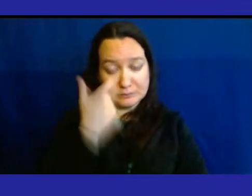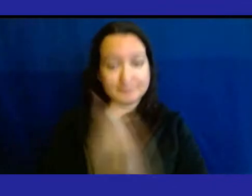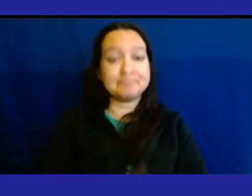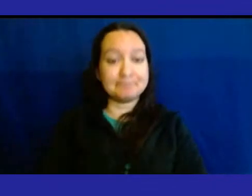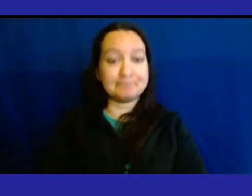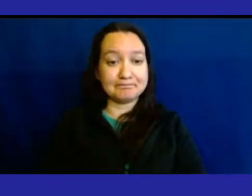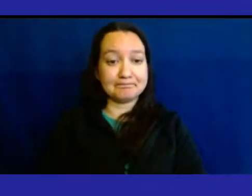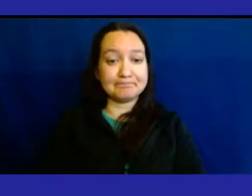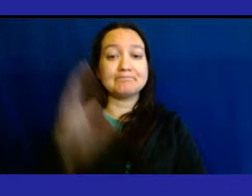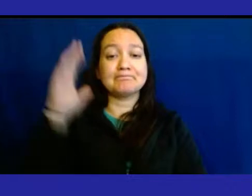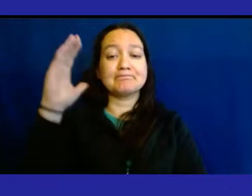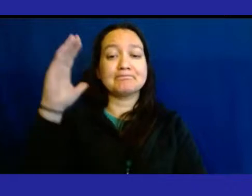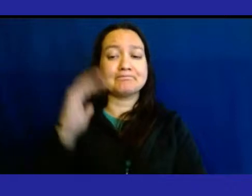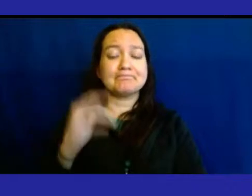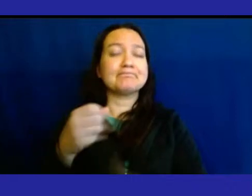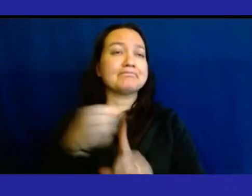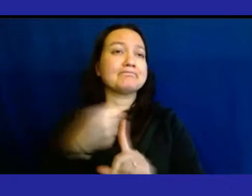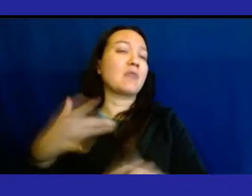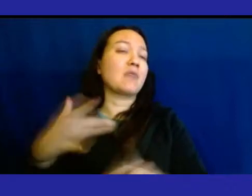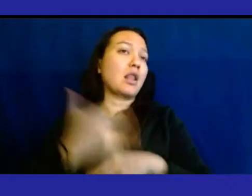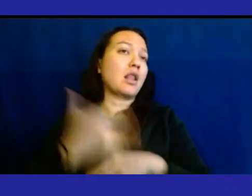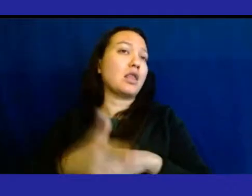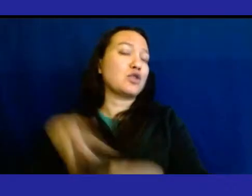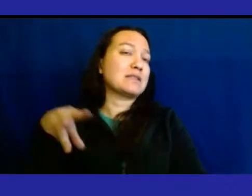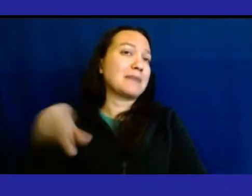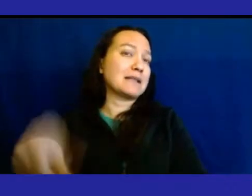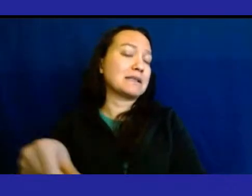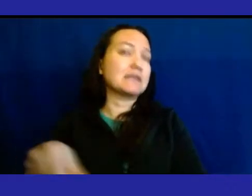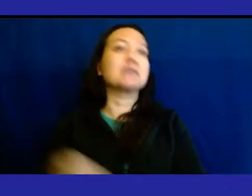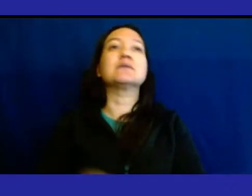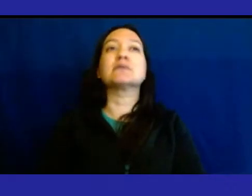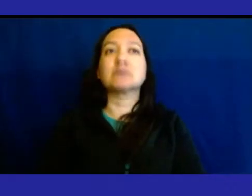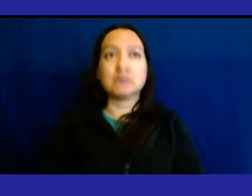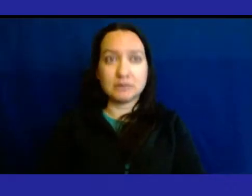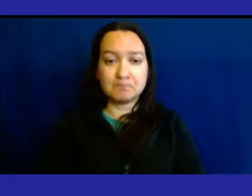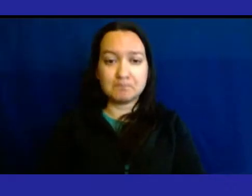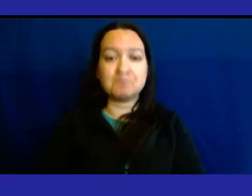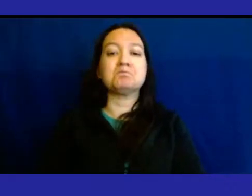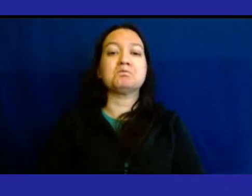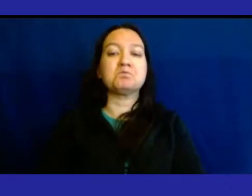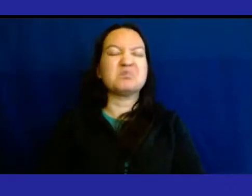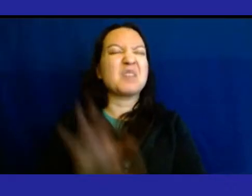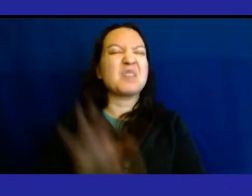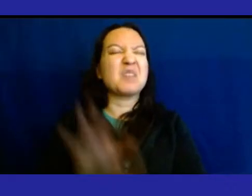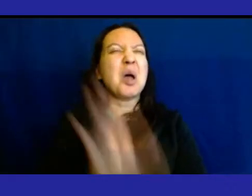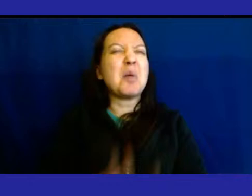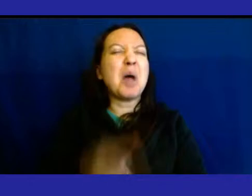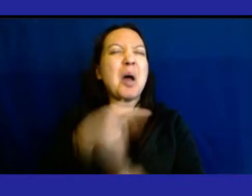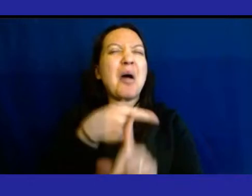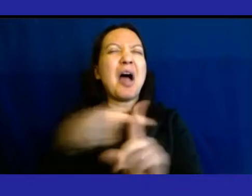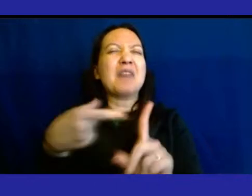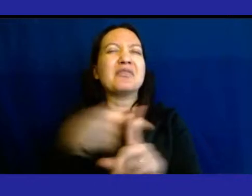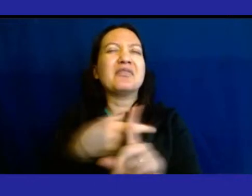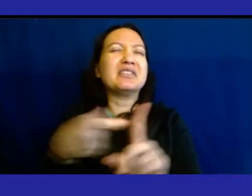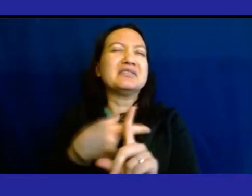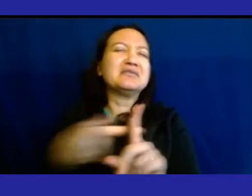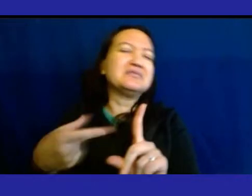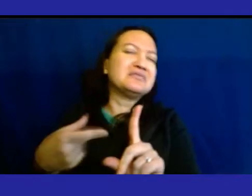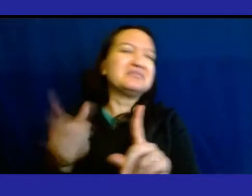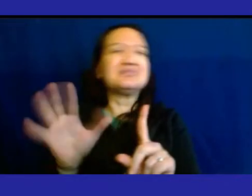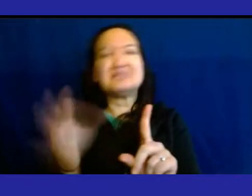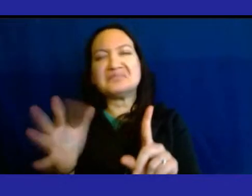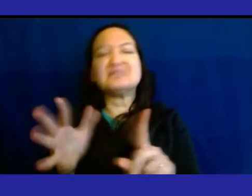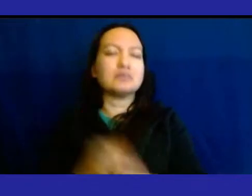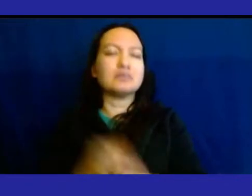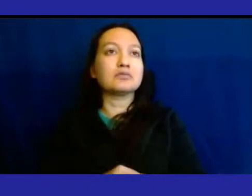So this breaks down our total eligible spend, which I was saying is about half of our total supply chain spend. And